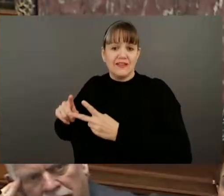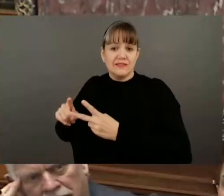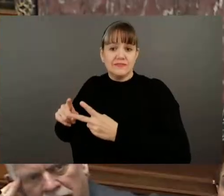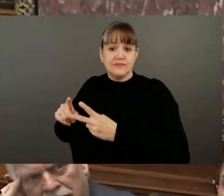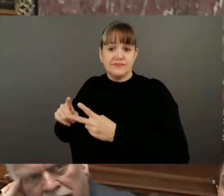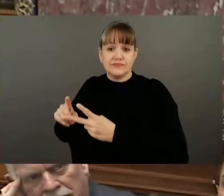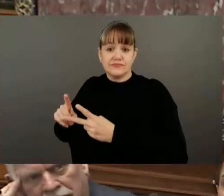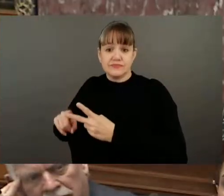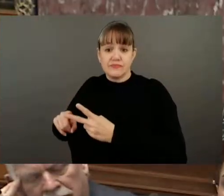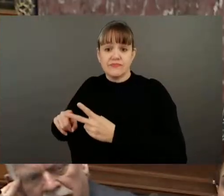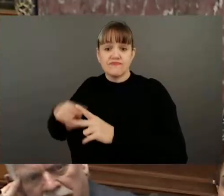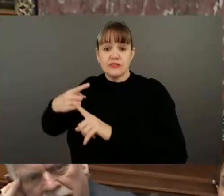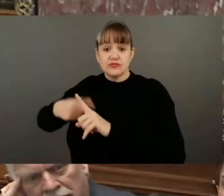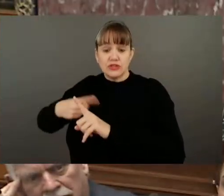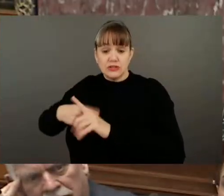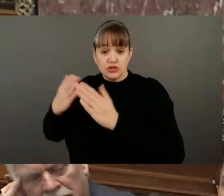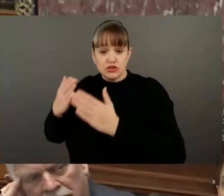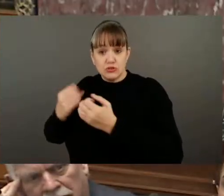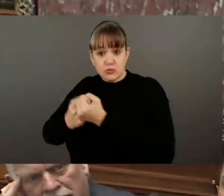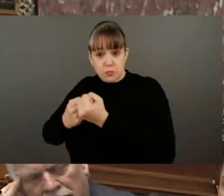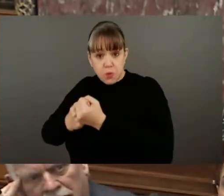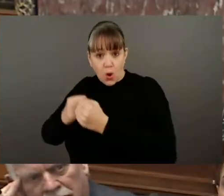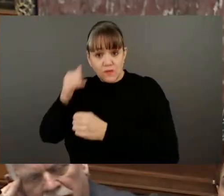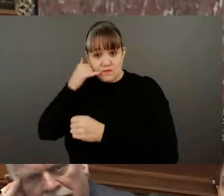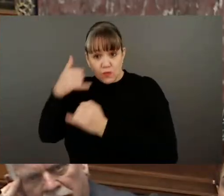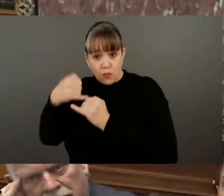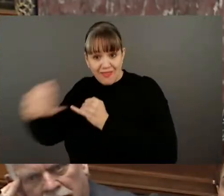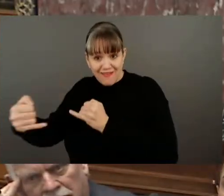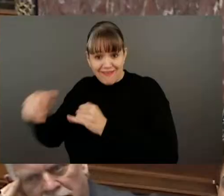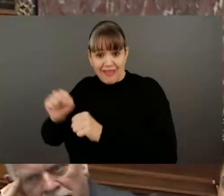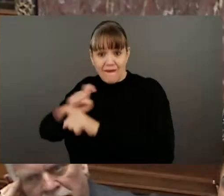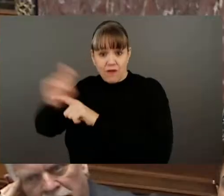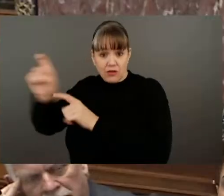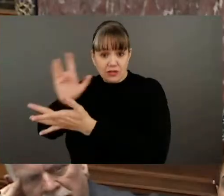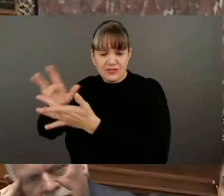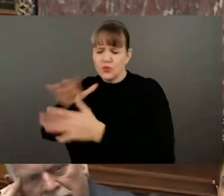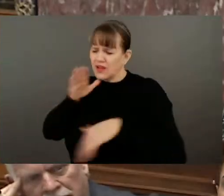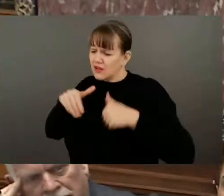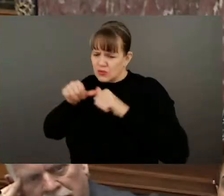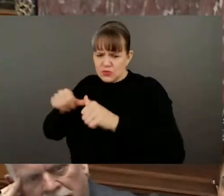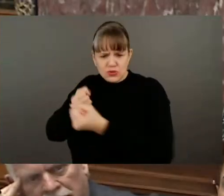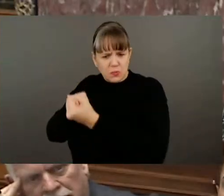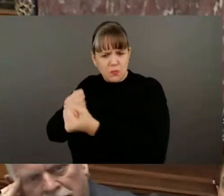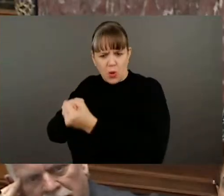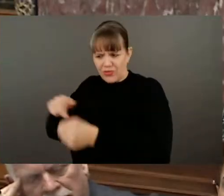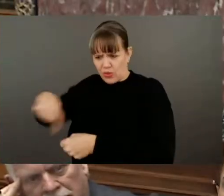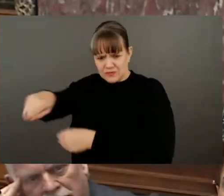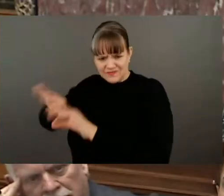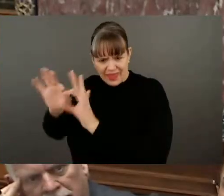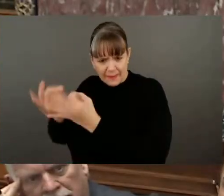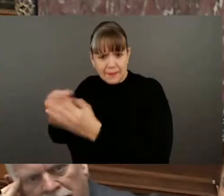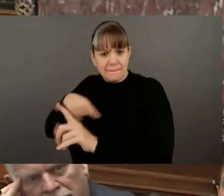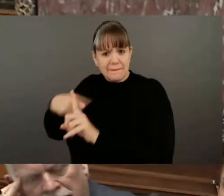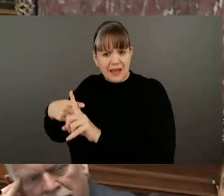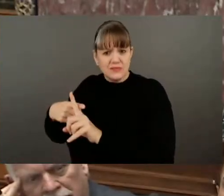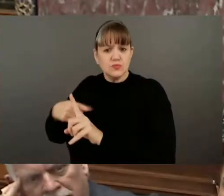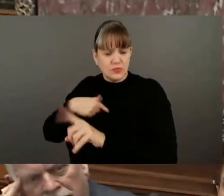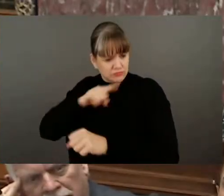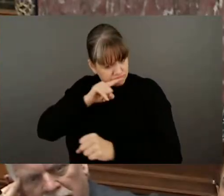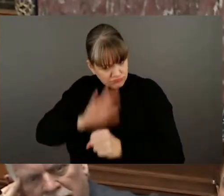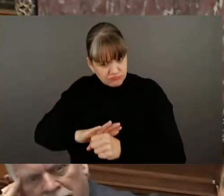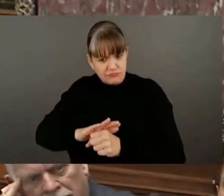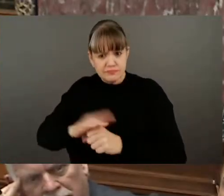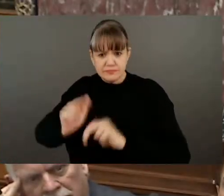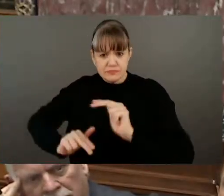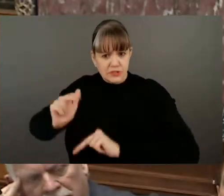and support this family alongside the work we are committed to in building good, dignified,